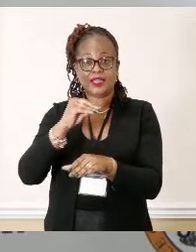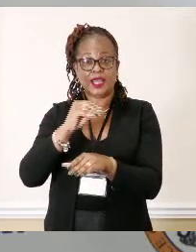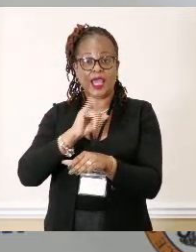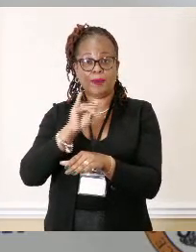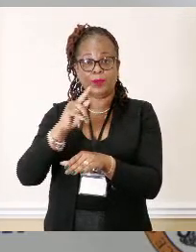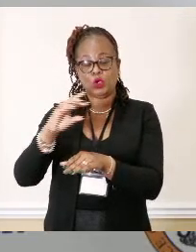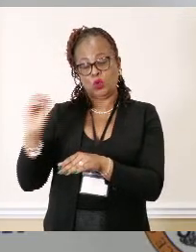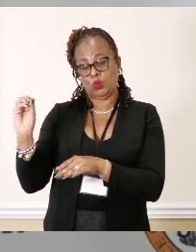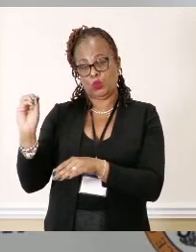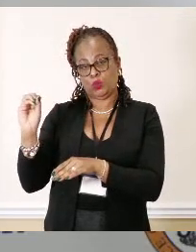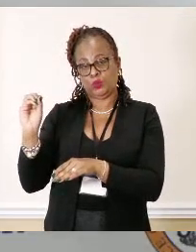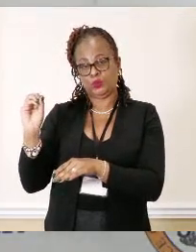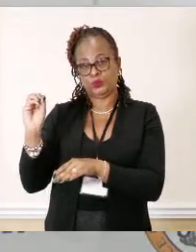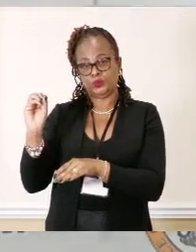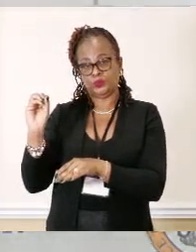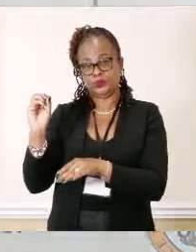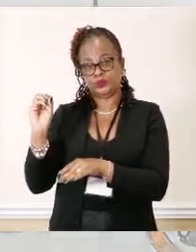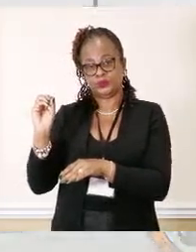Abaco.